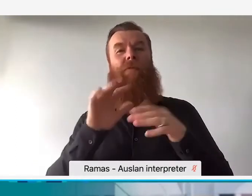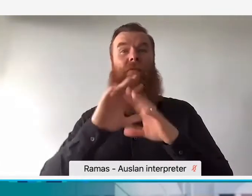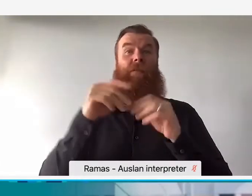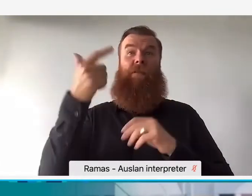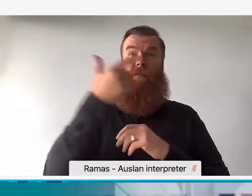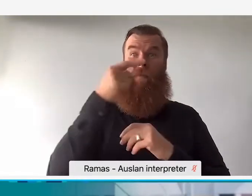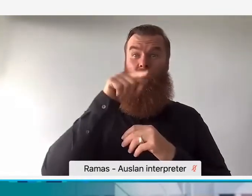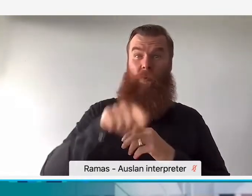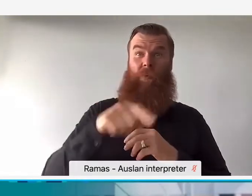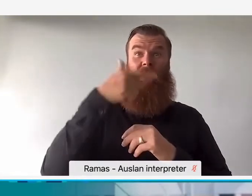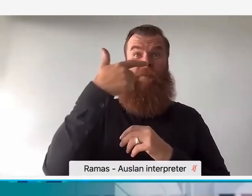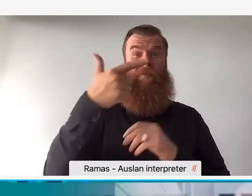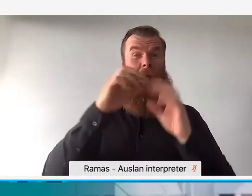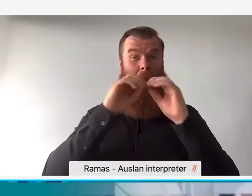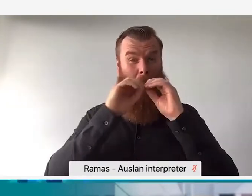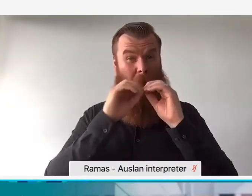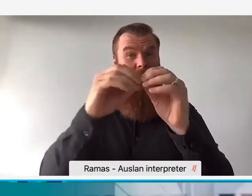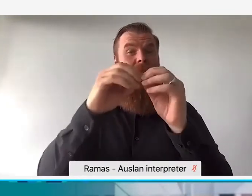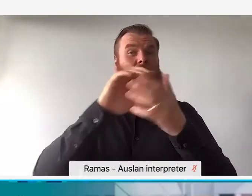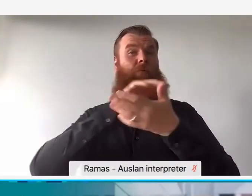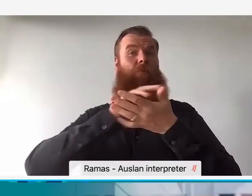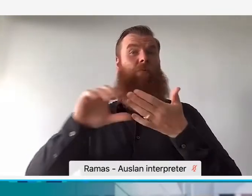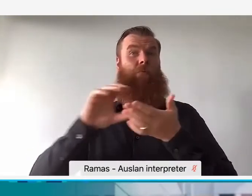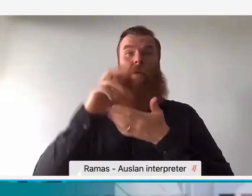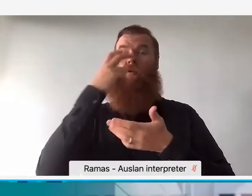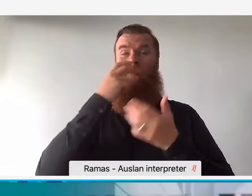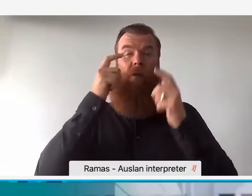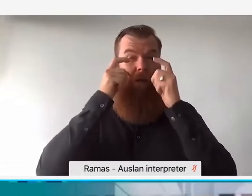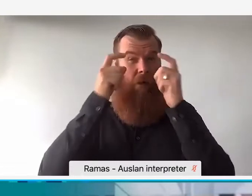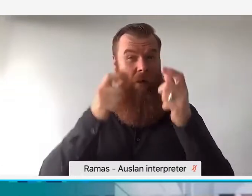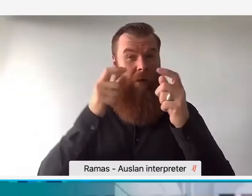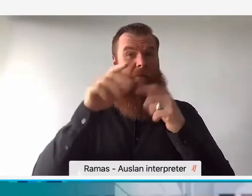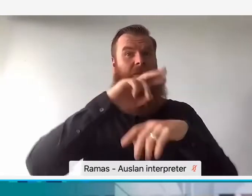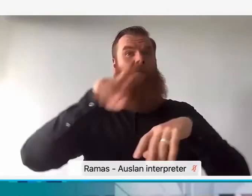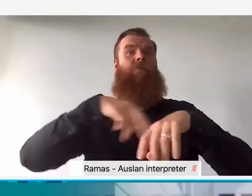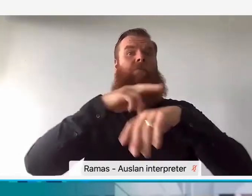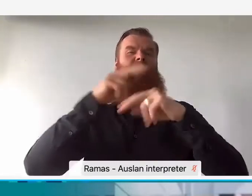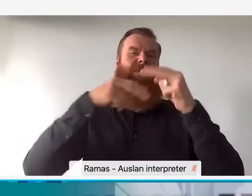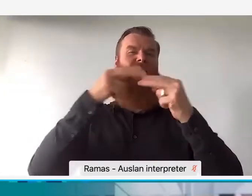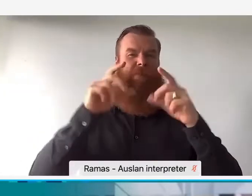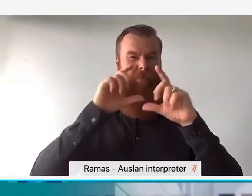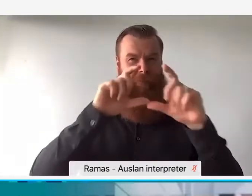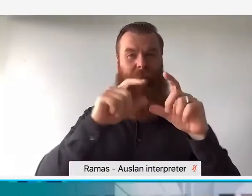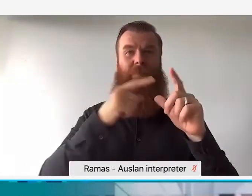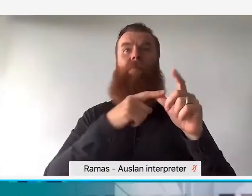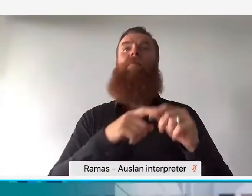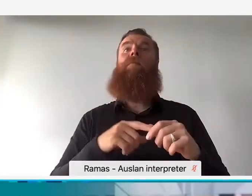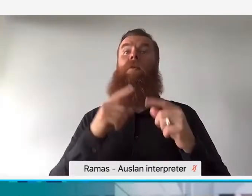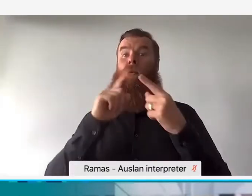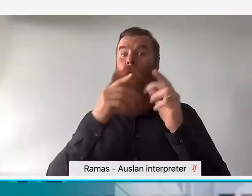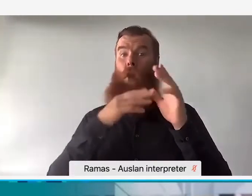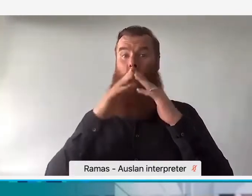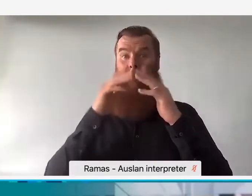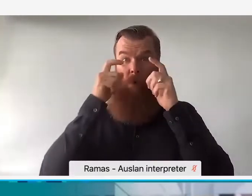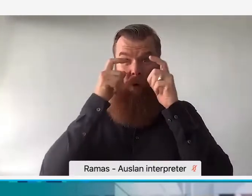package focused around 5 pillars. Those pillars are home care, residential aged care